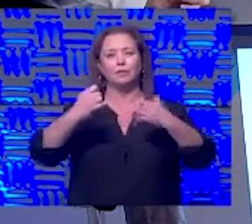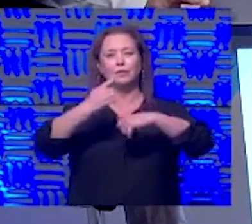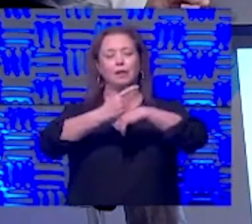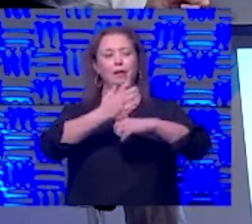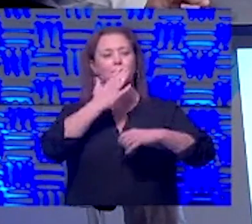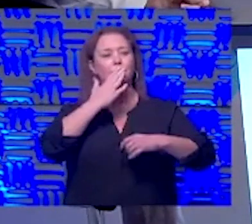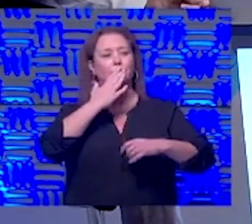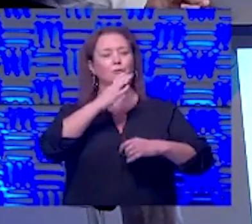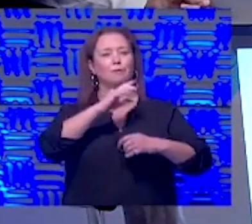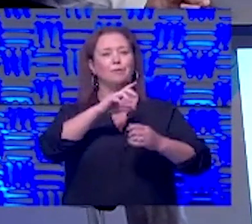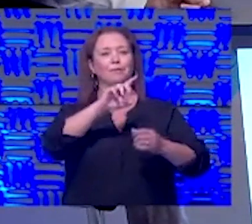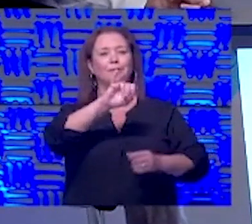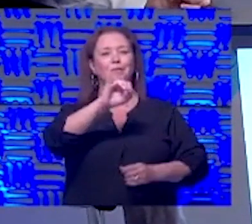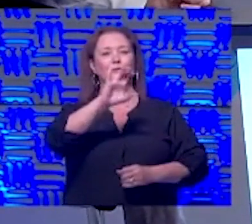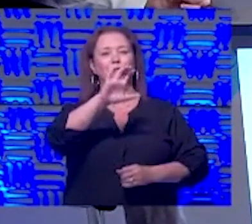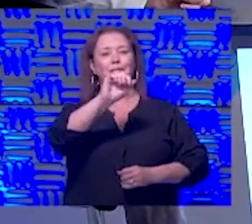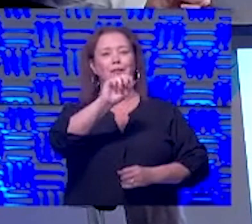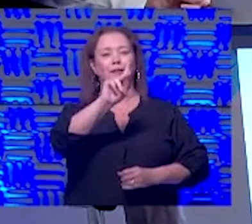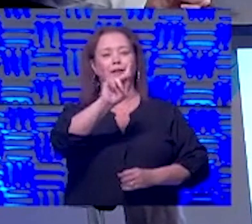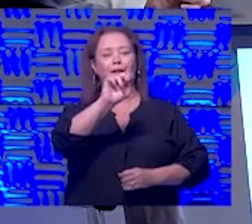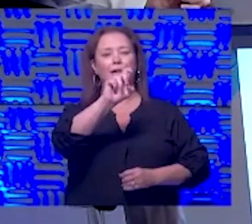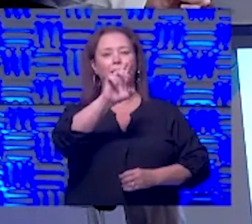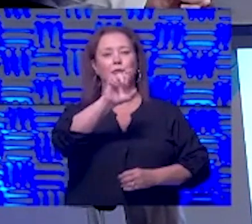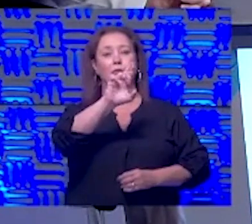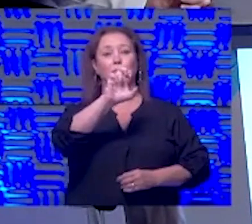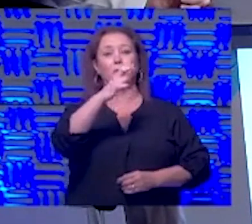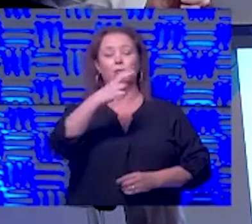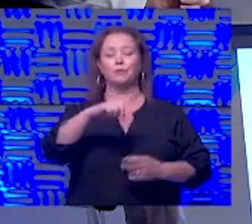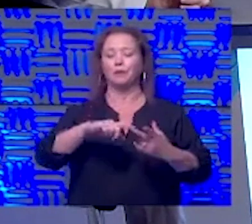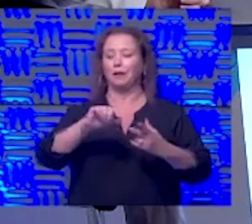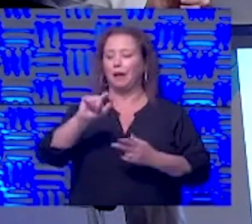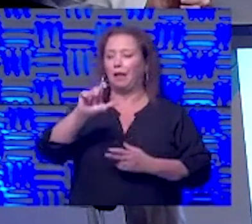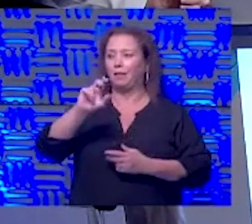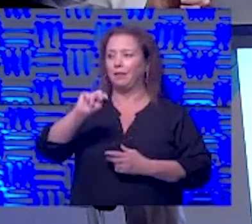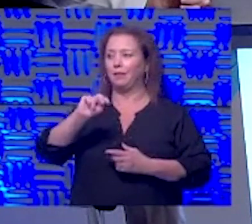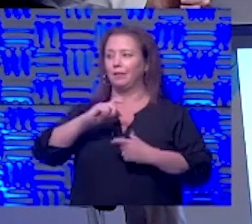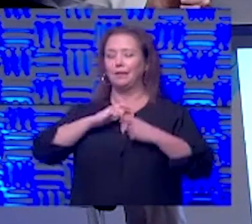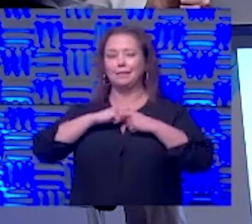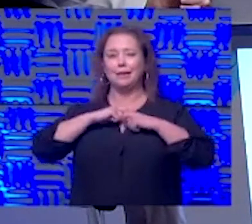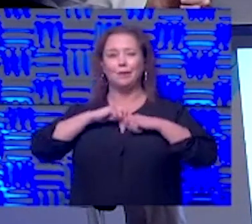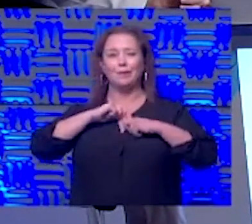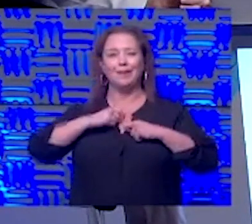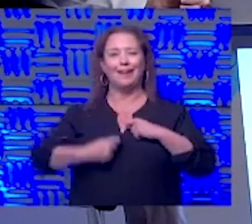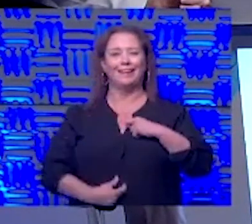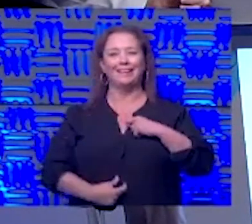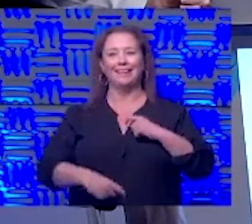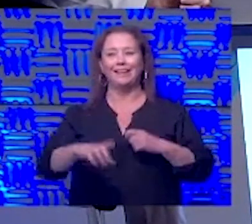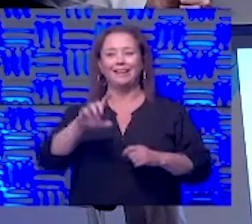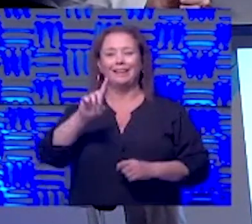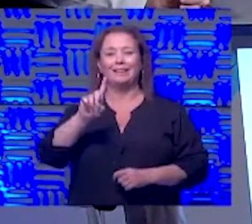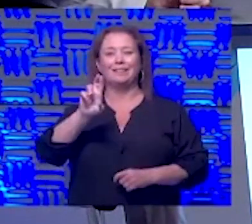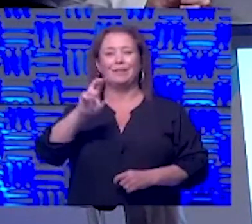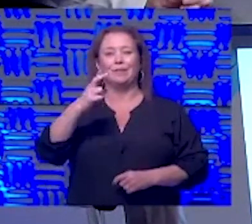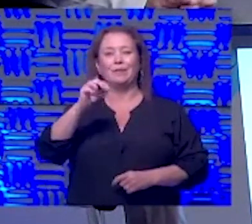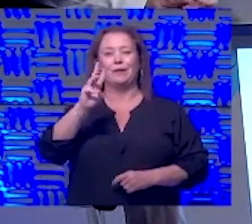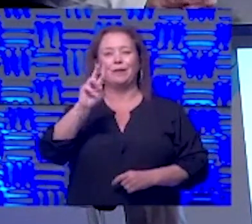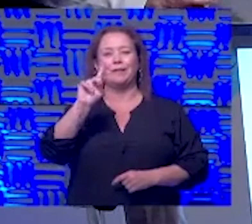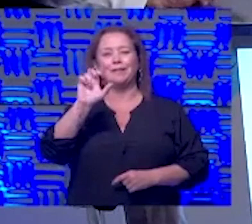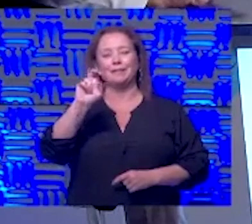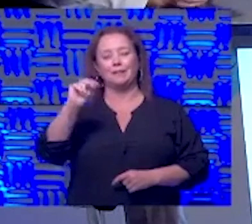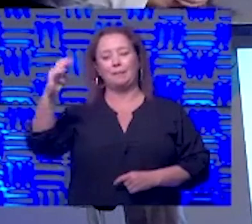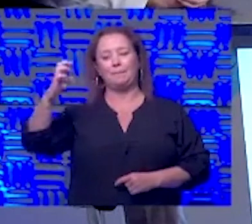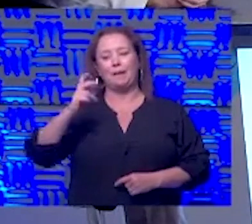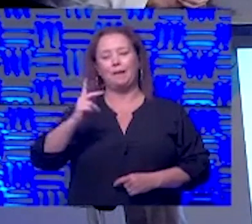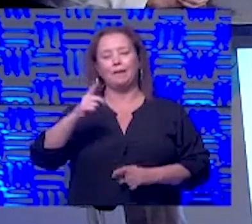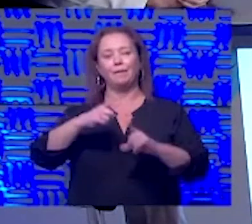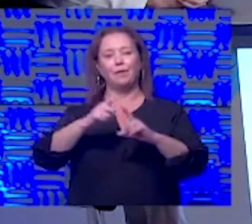Jessica Kalender-Rich for being here. Alan, always a pleasure to have you back, tie or not. And of course, it's a delight to have Dr. Hawkinson, our Hawkeye, back on the